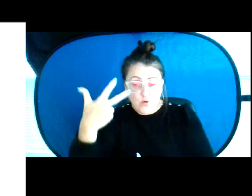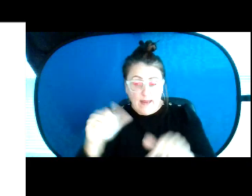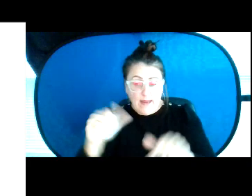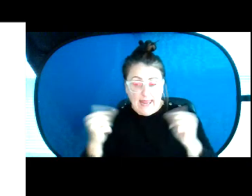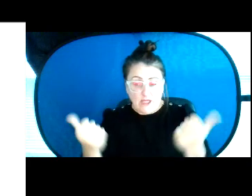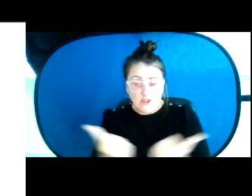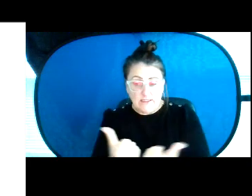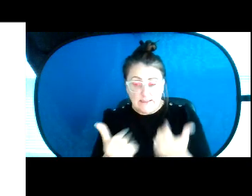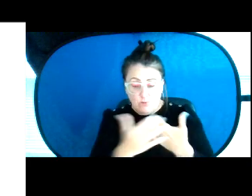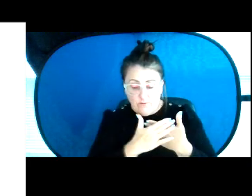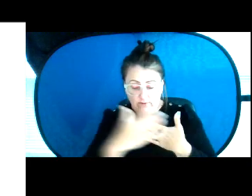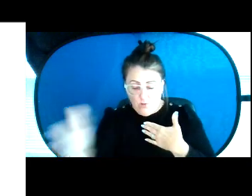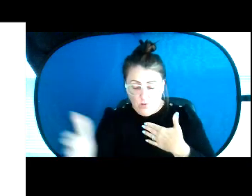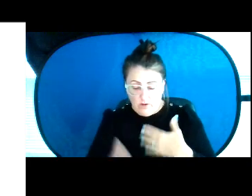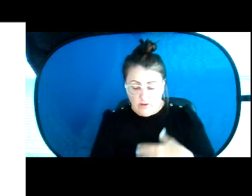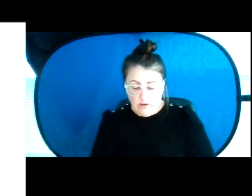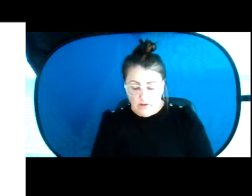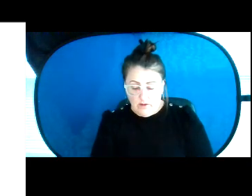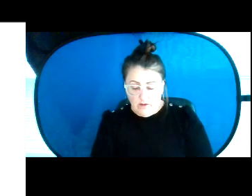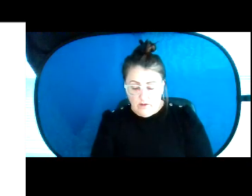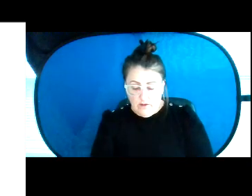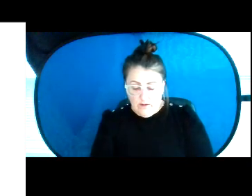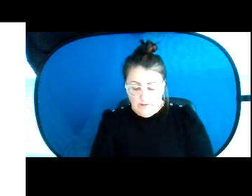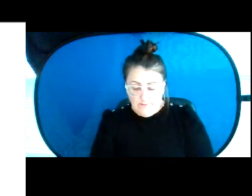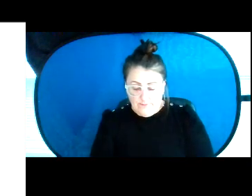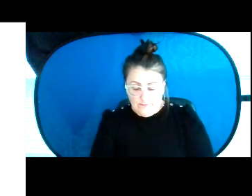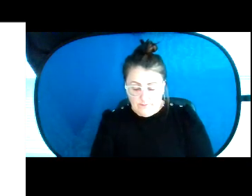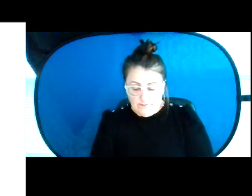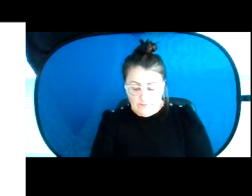forward. Next slide, please.